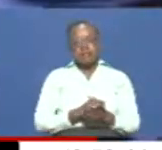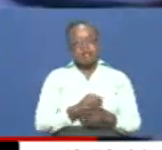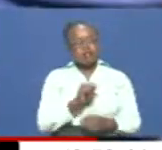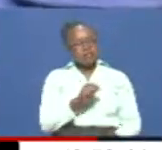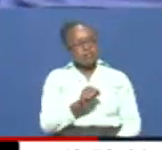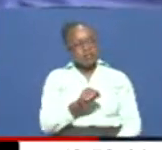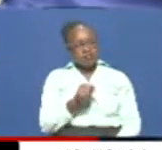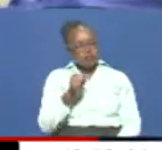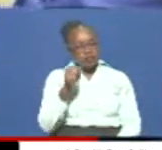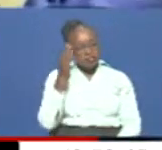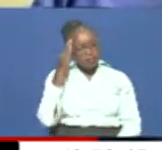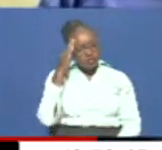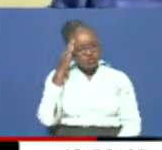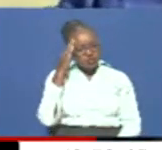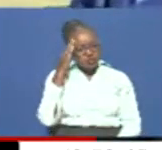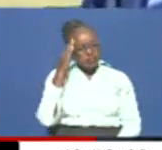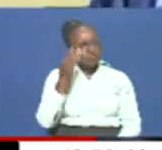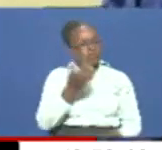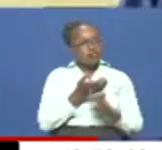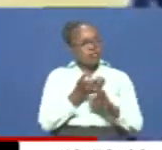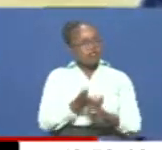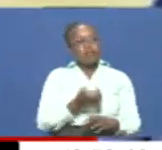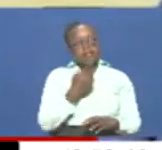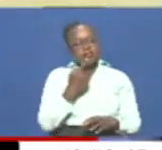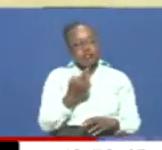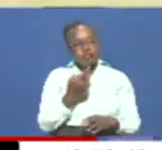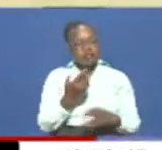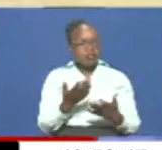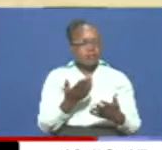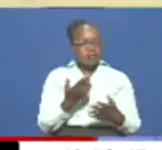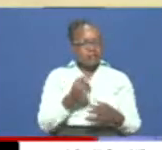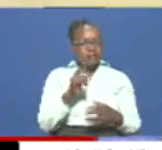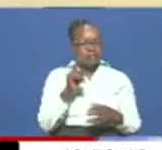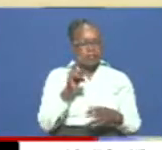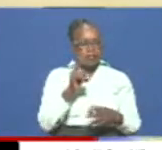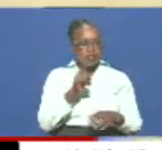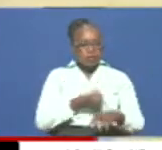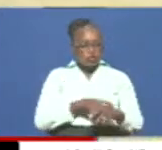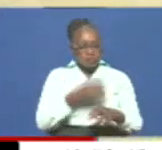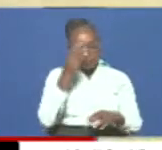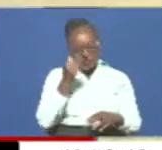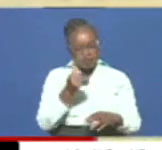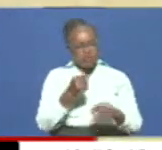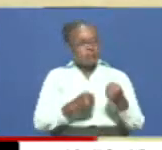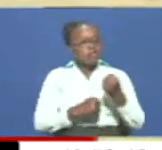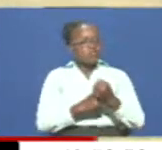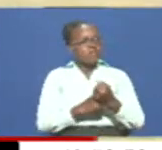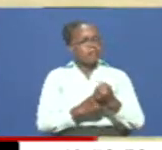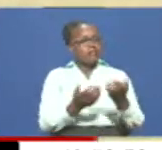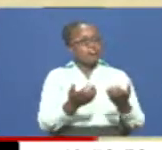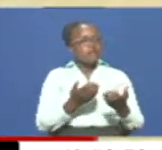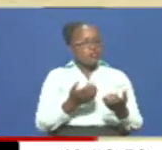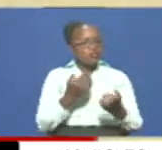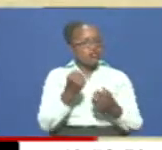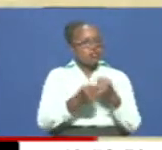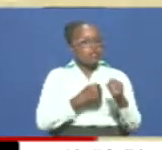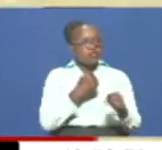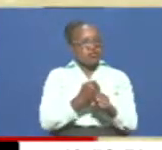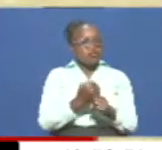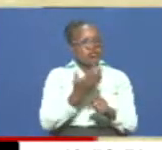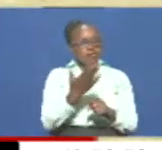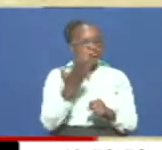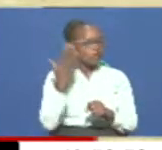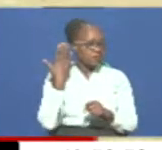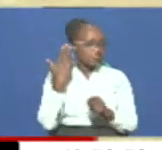You know, it is very difficult to say it came at the right time, because we realized that they needed support 5 years ago, and we have had